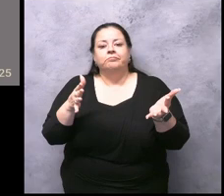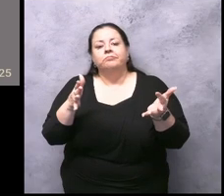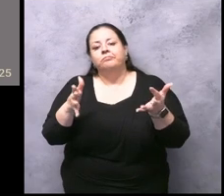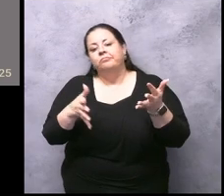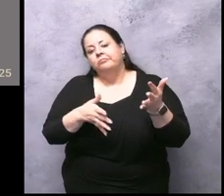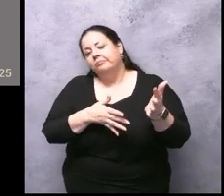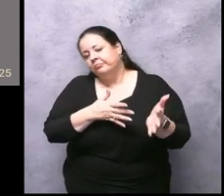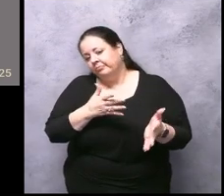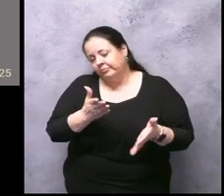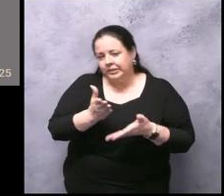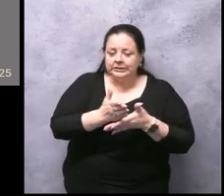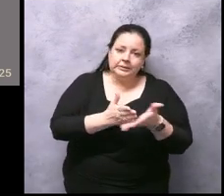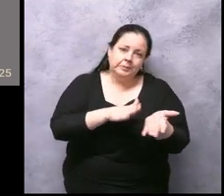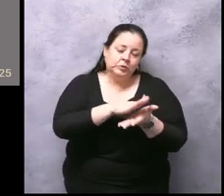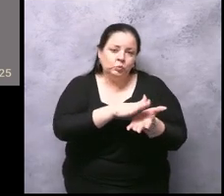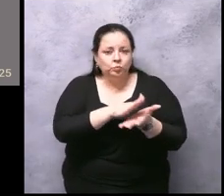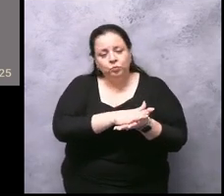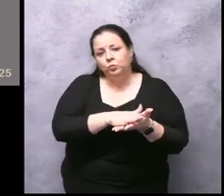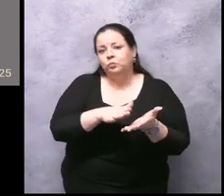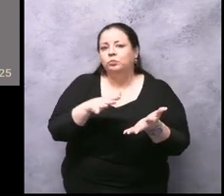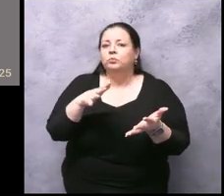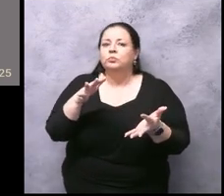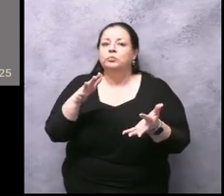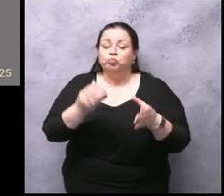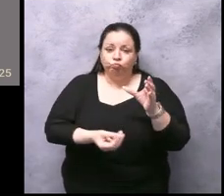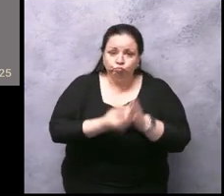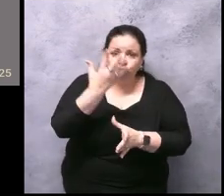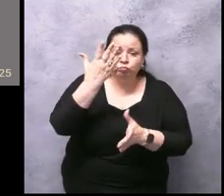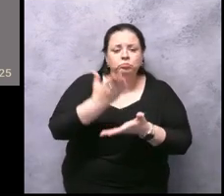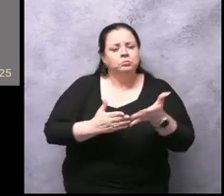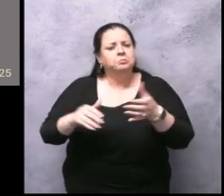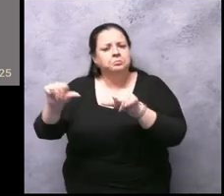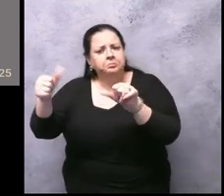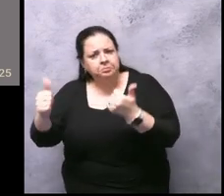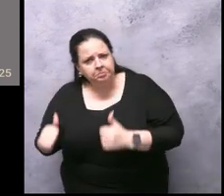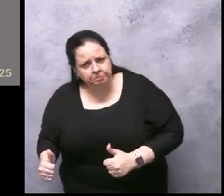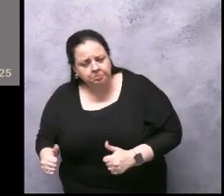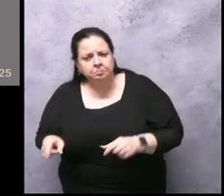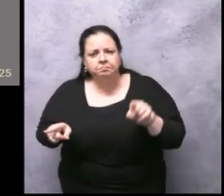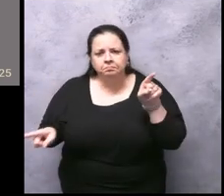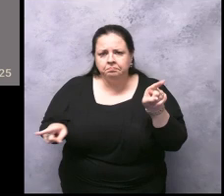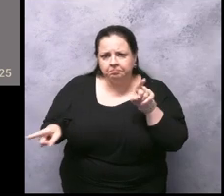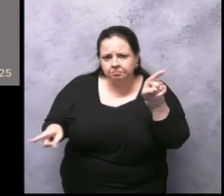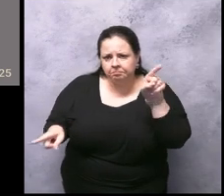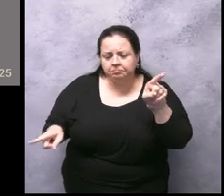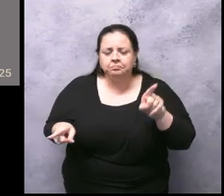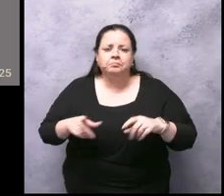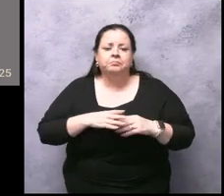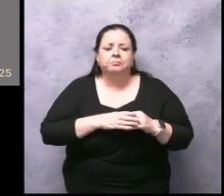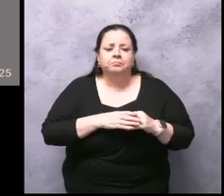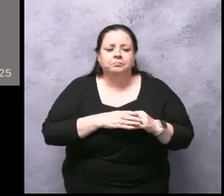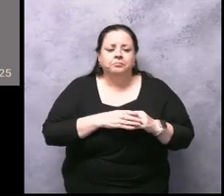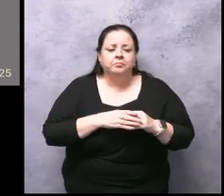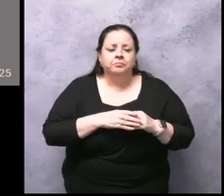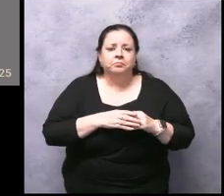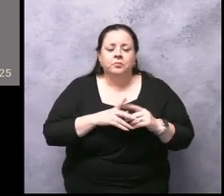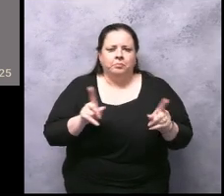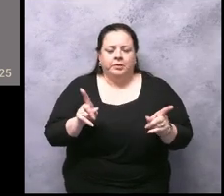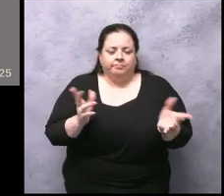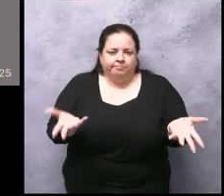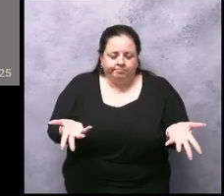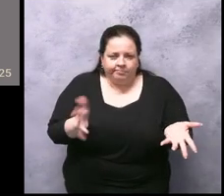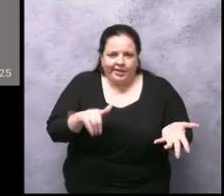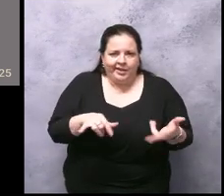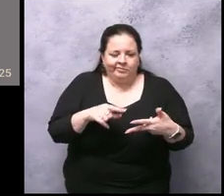some schools with projected growth and some schools with projected fewer students, but how does this